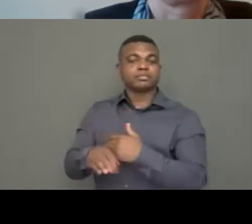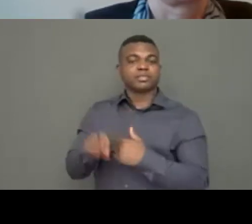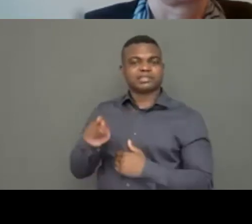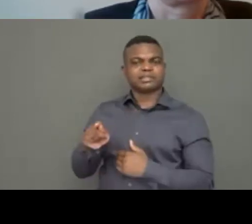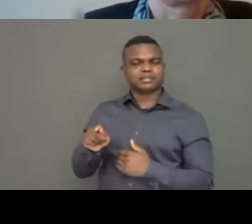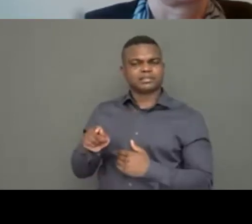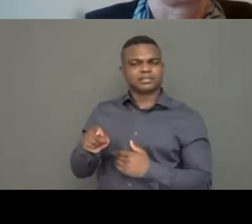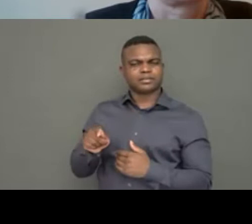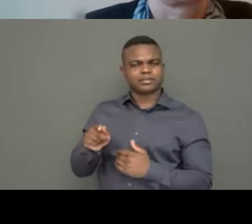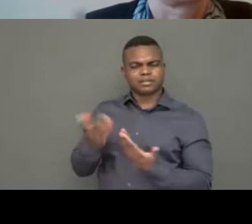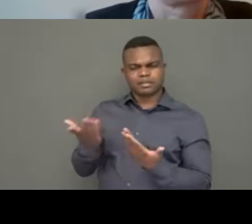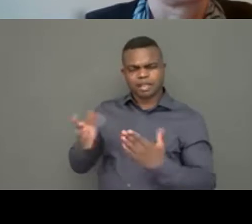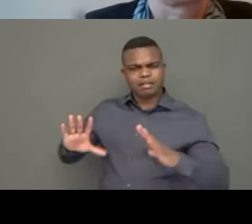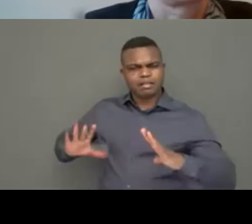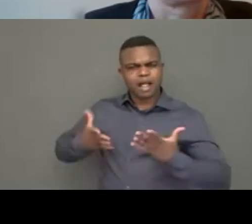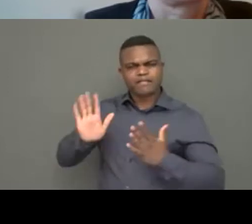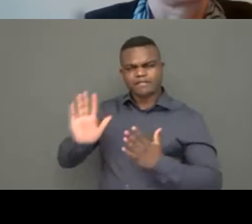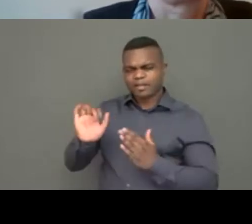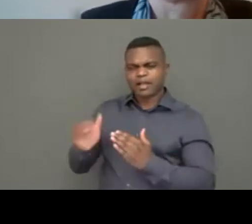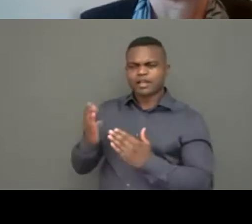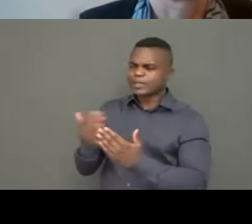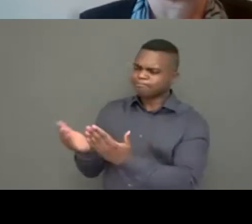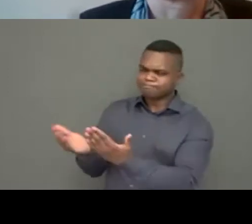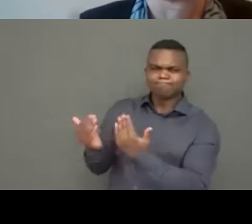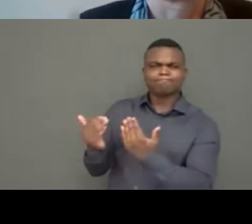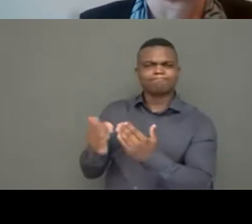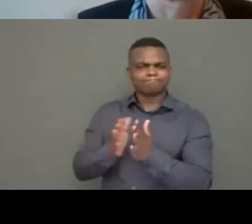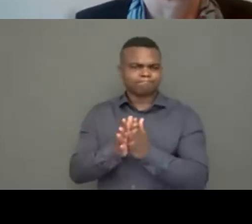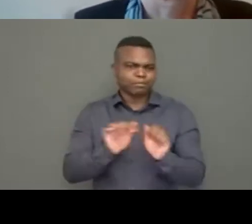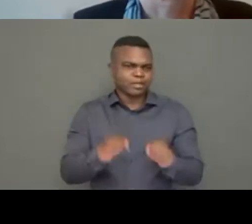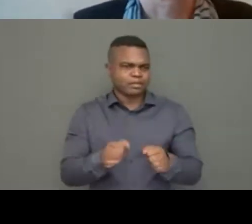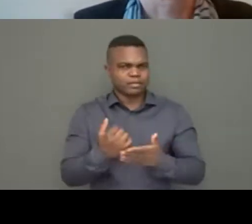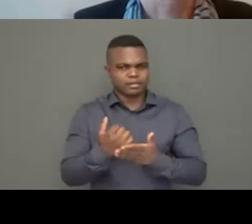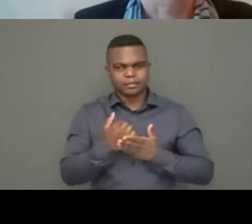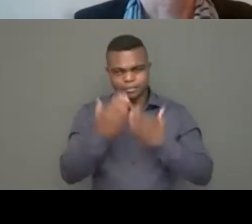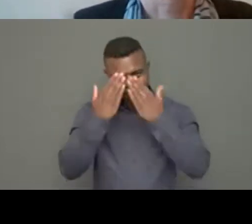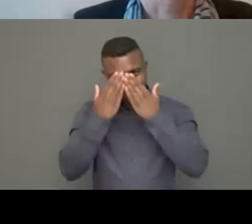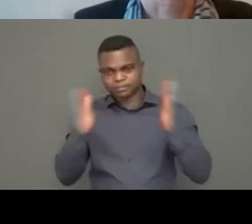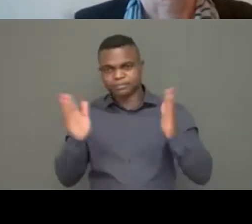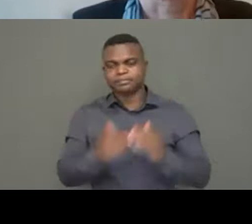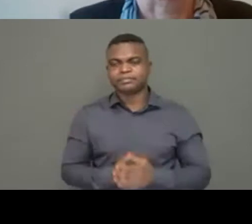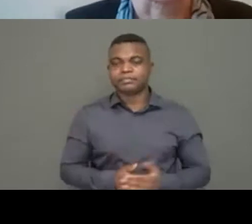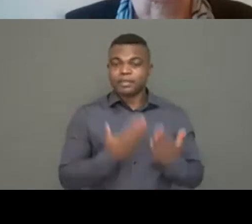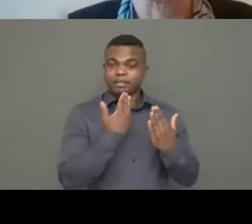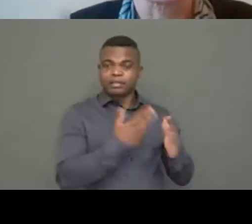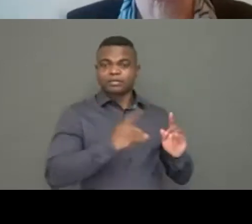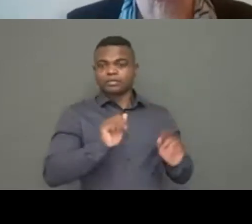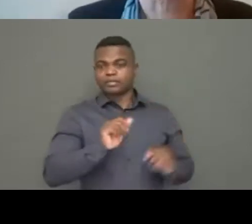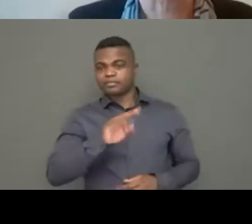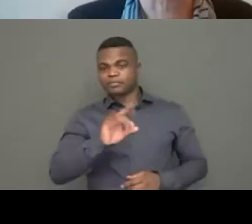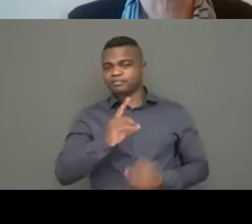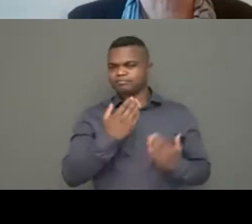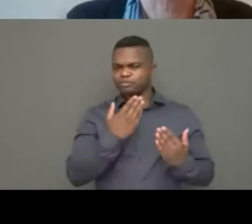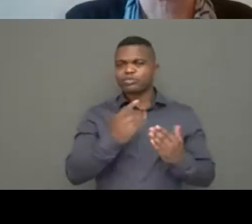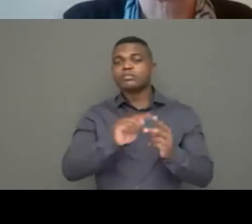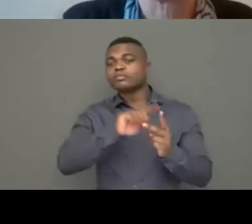Thanks, David. Does anybody, Mario or Sean, want to comment on that? Yes, I could just